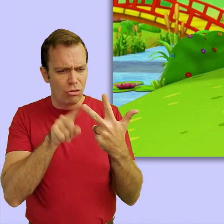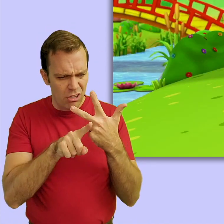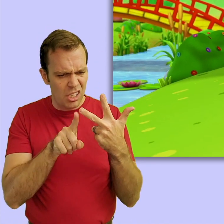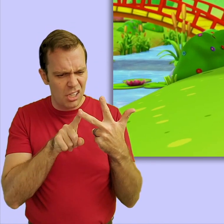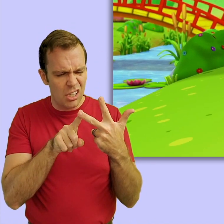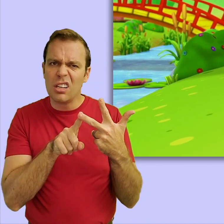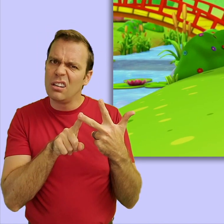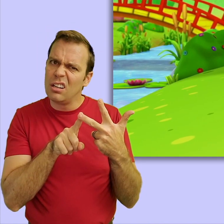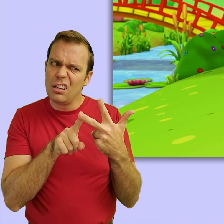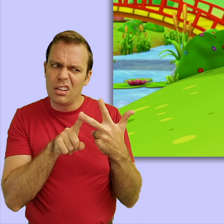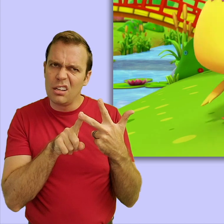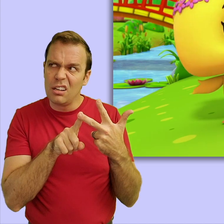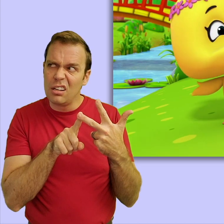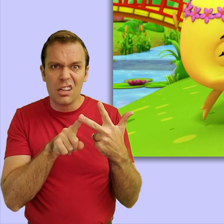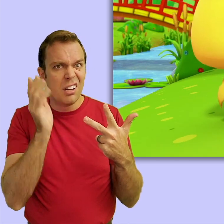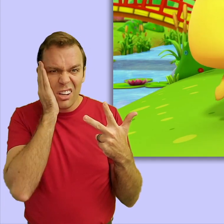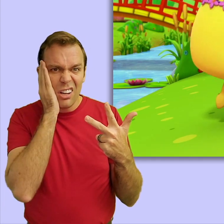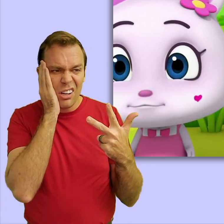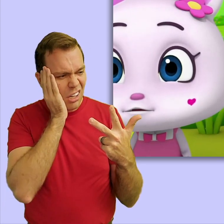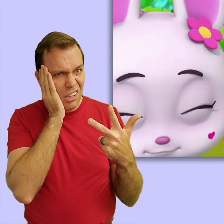One, two, three.